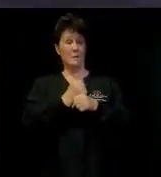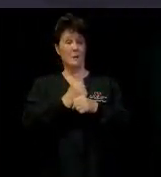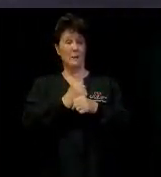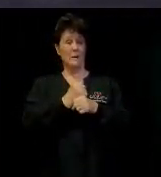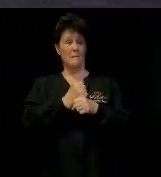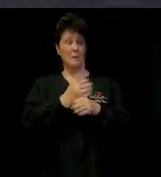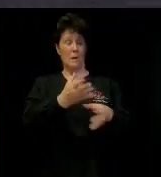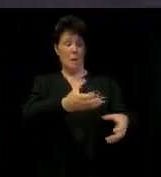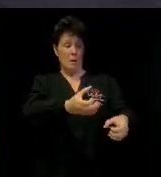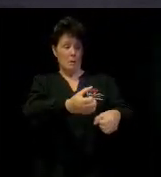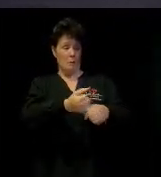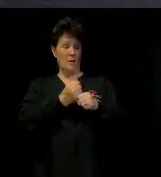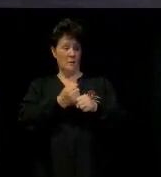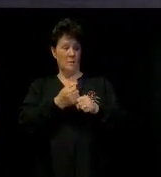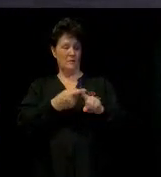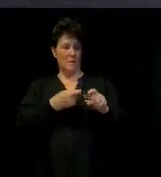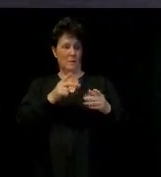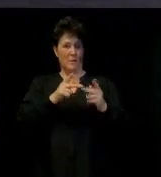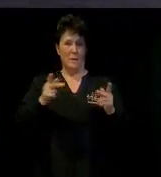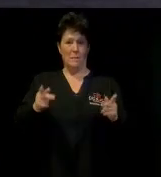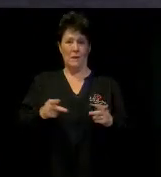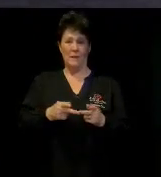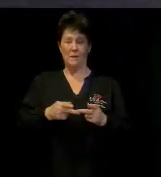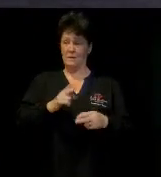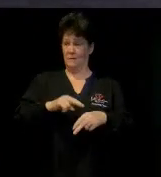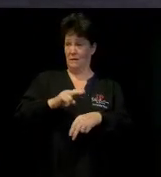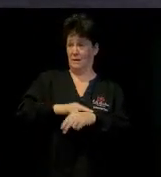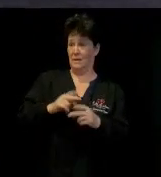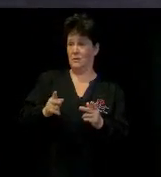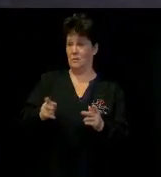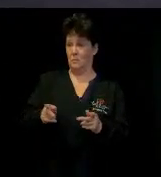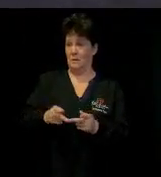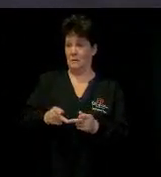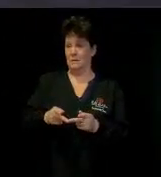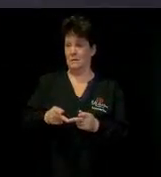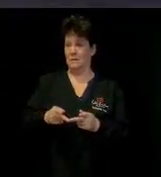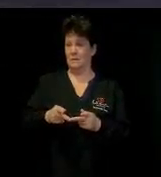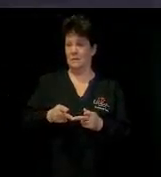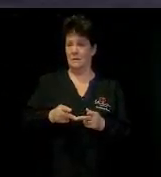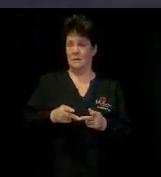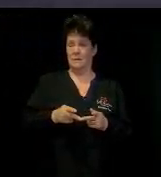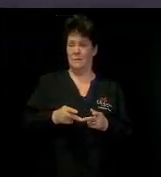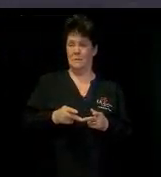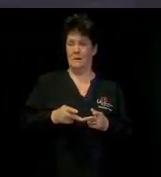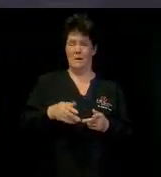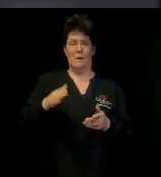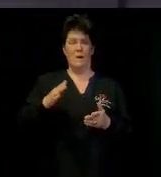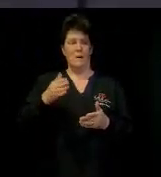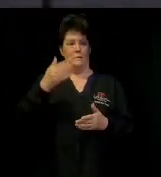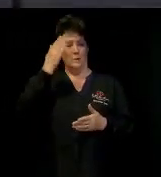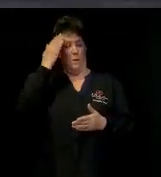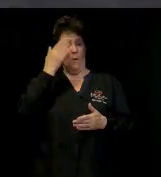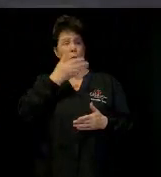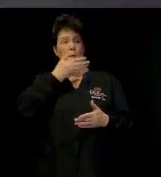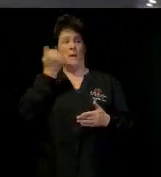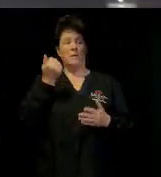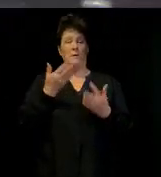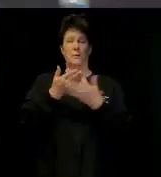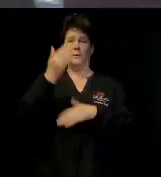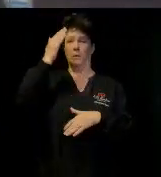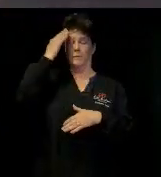him from a natural standpoint to me being able to know him from a knowledge standpoint. And a lot of